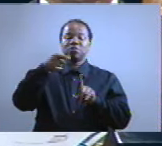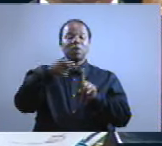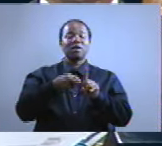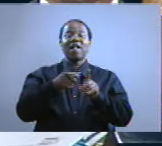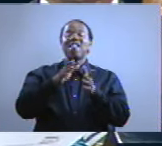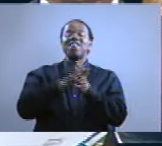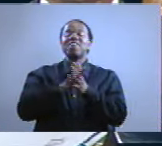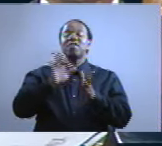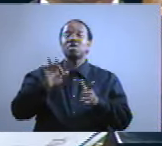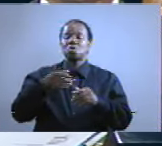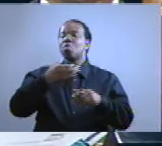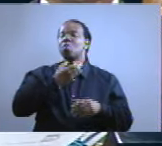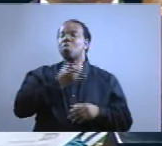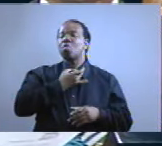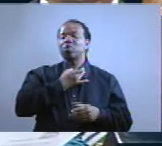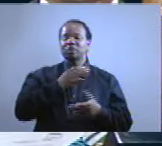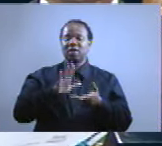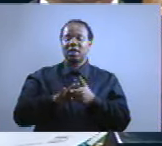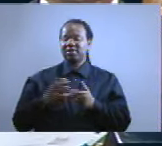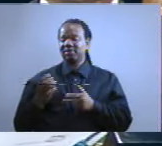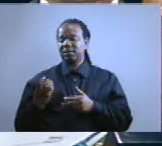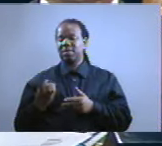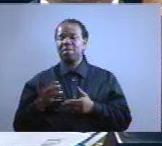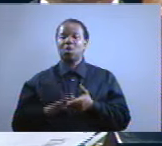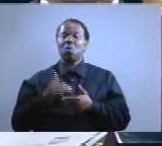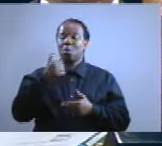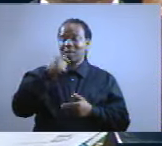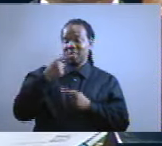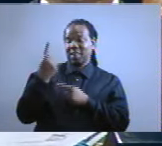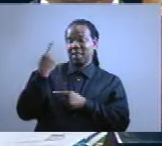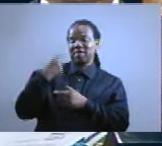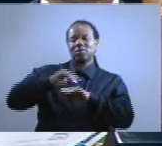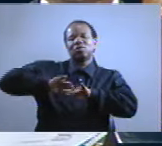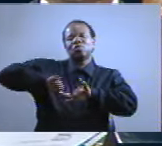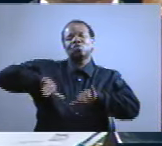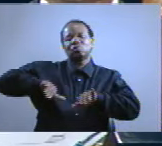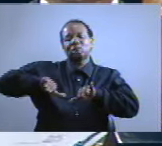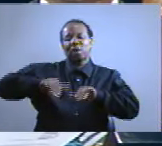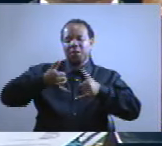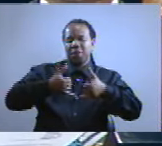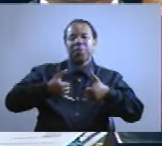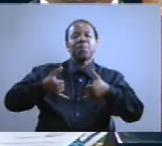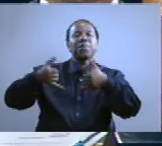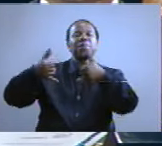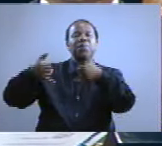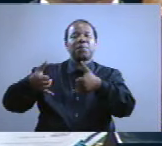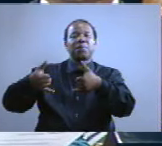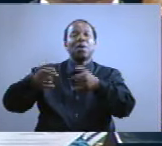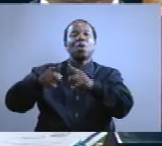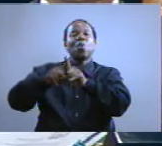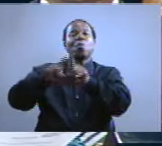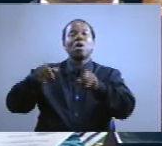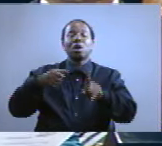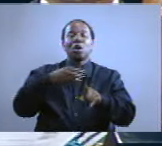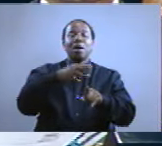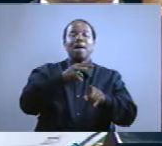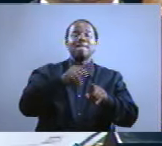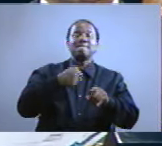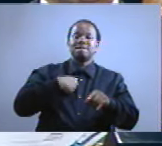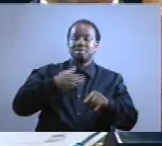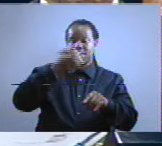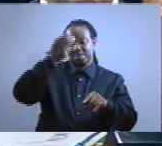2 silver medals in world-class swimming competition, was handed the award by the Earl of Wessex, Prince